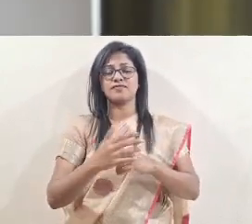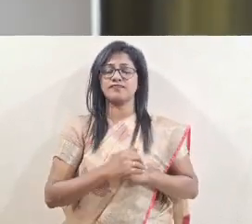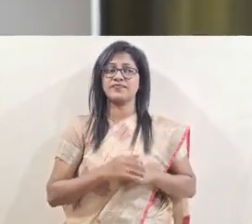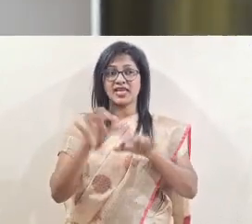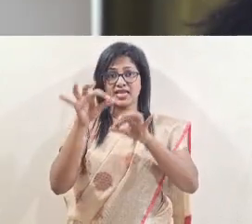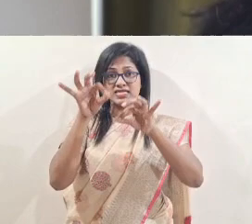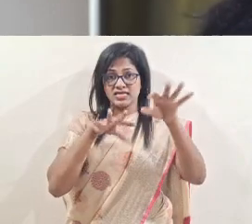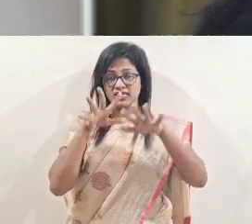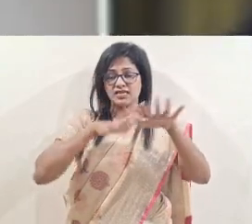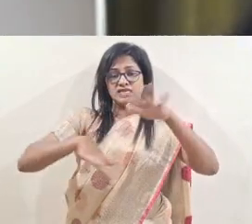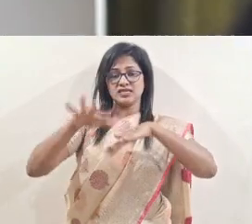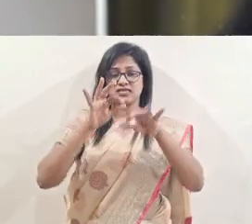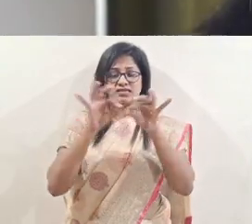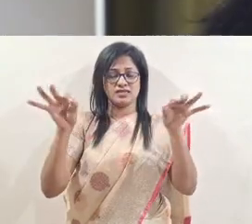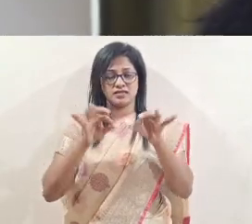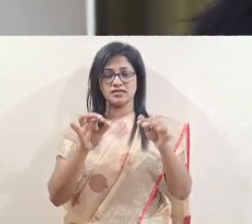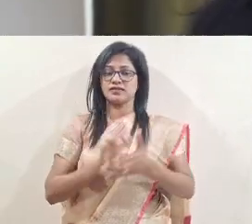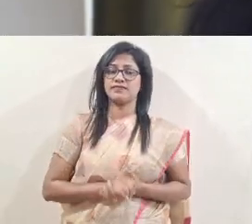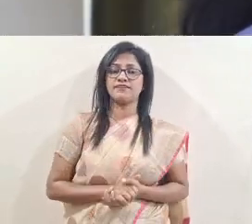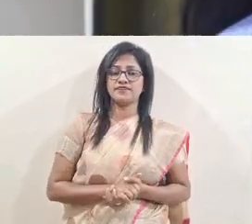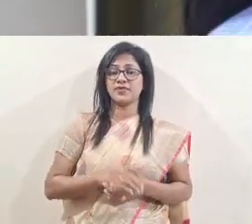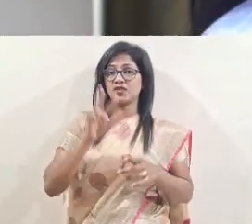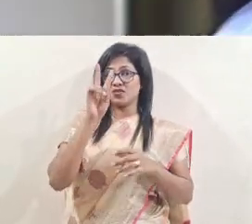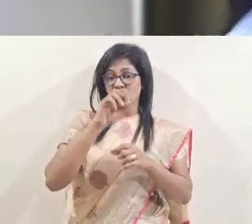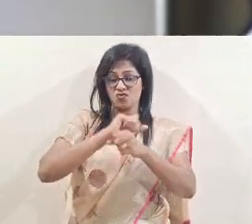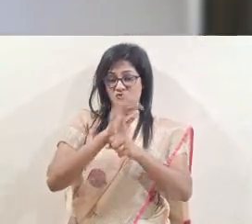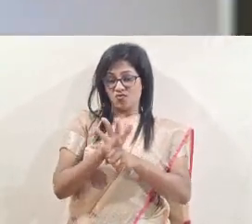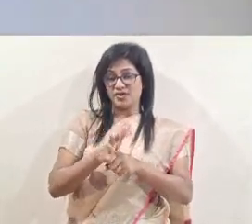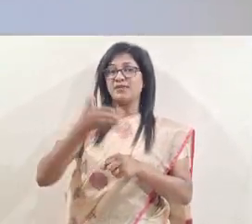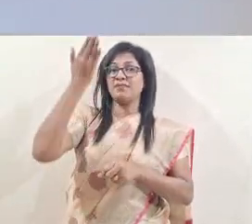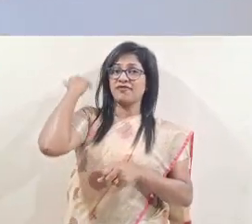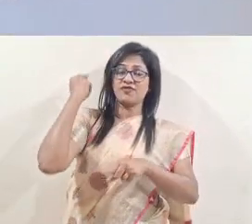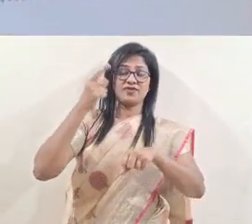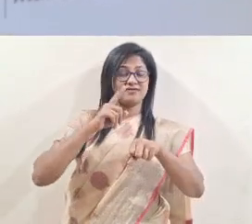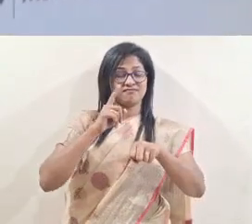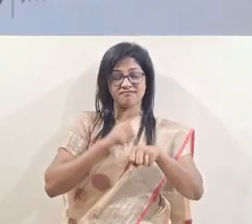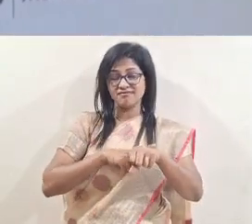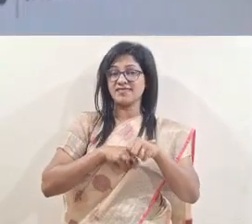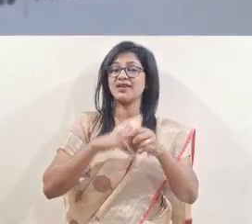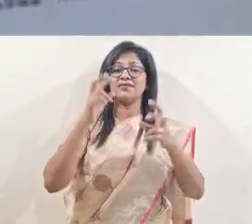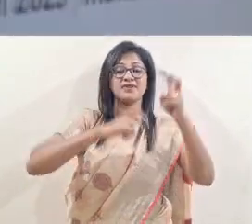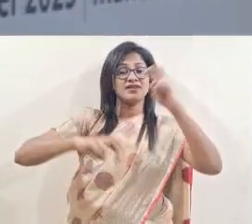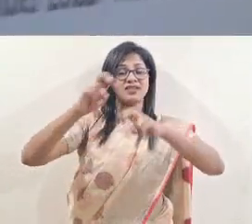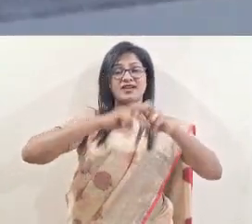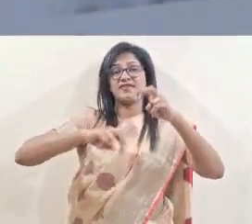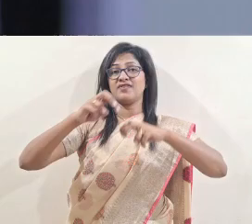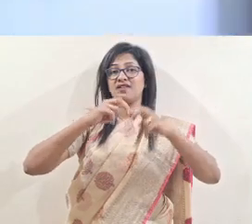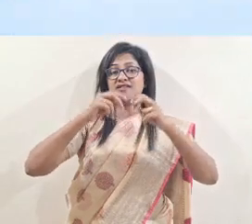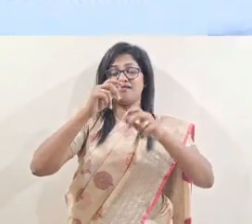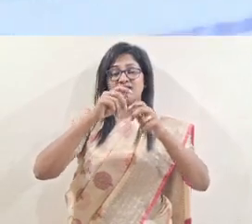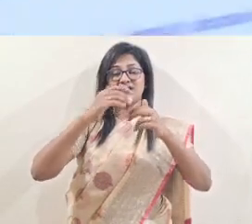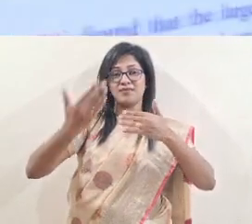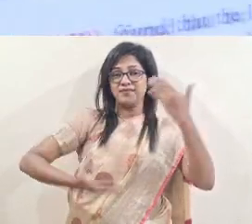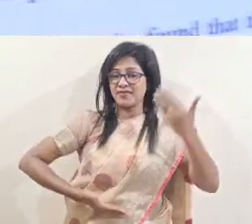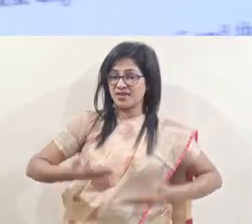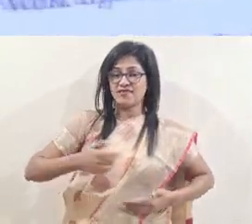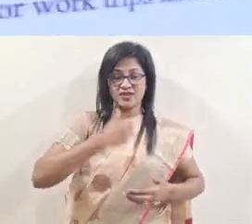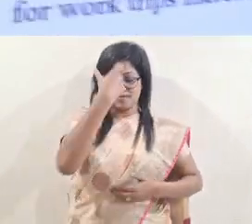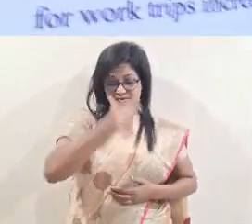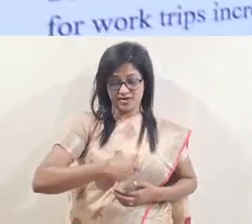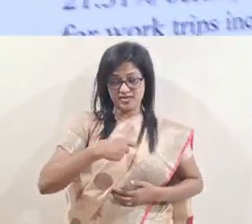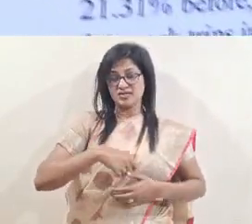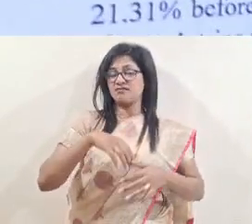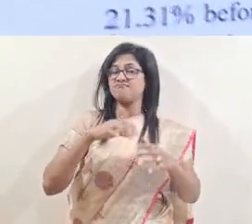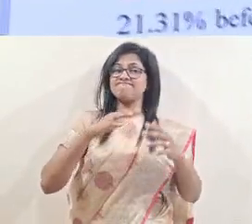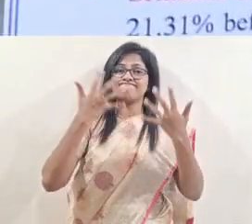So, COVID-19 was one of those cases which immensely disrupted the travel behavior of individuals, including the mode choice behavior.